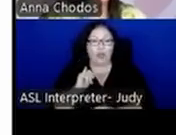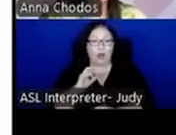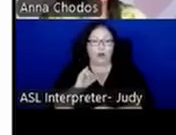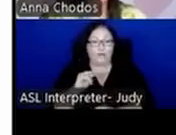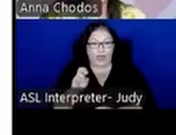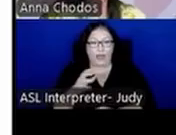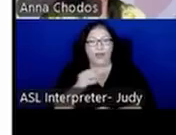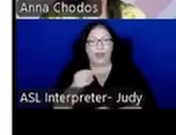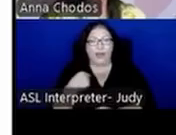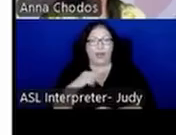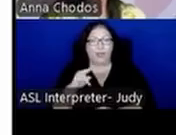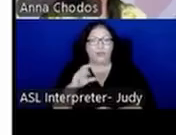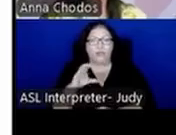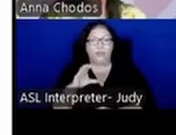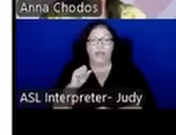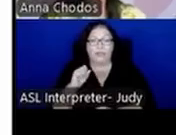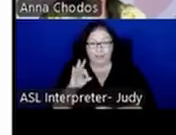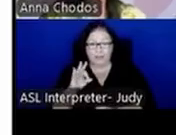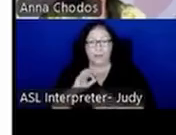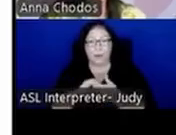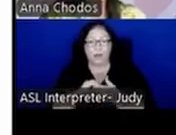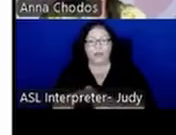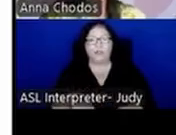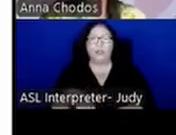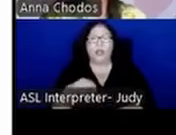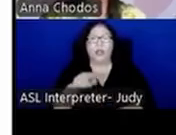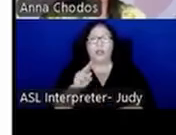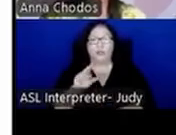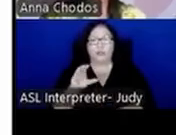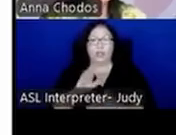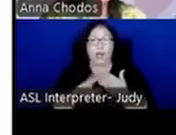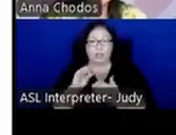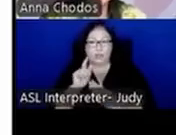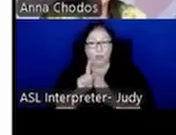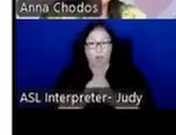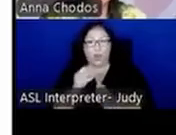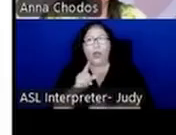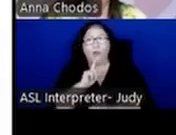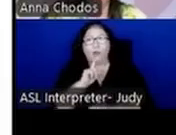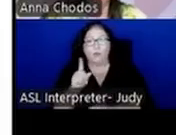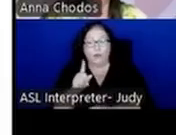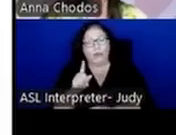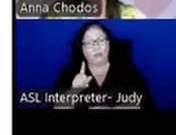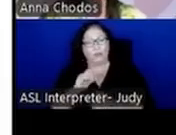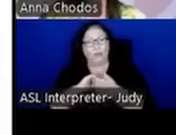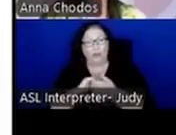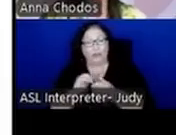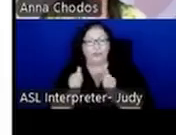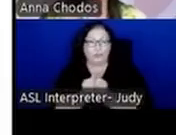partners, and UC College of the Law, as well as really substantial partnerships with an Alzheimer's